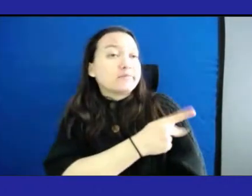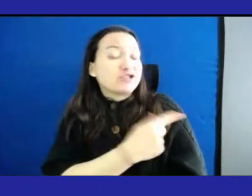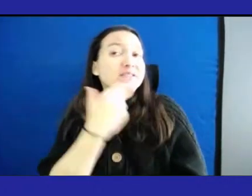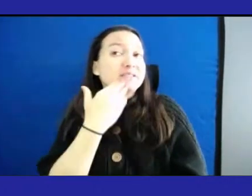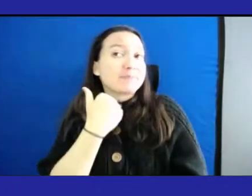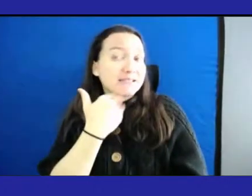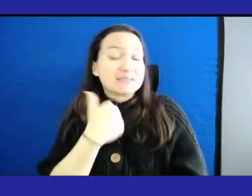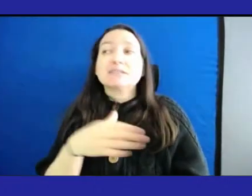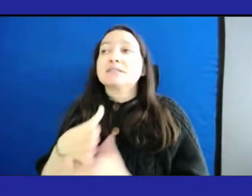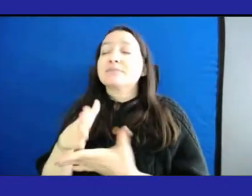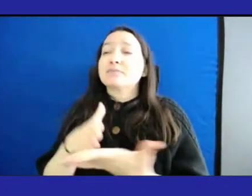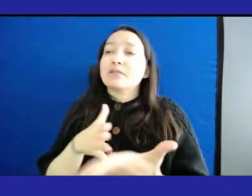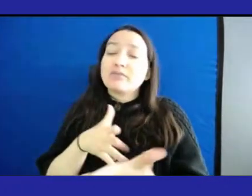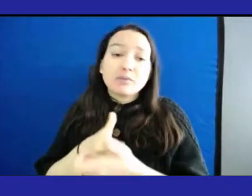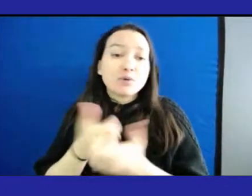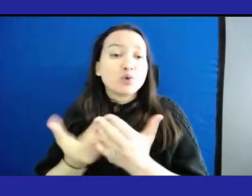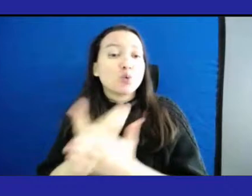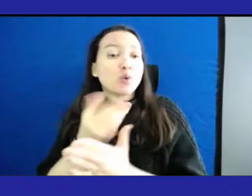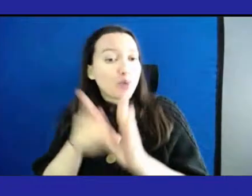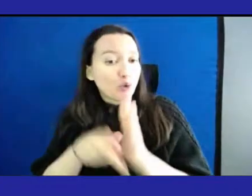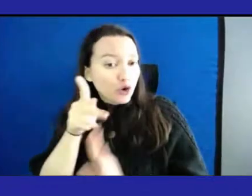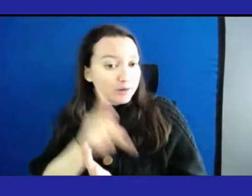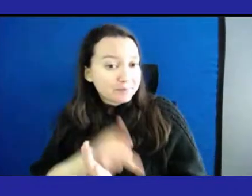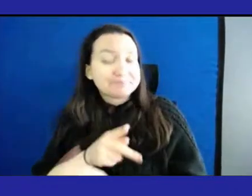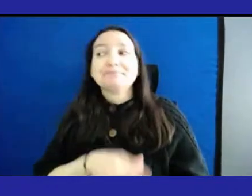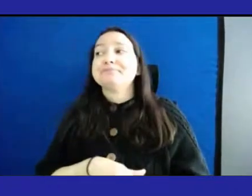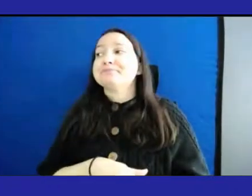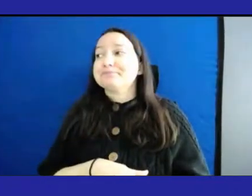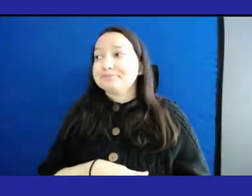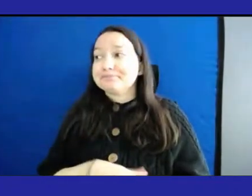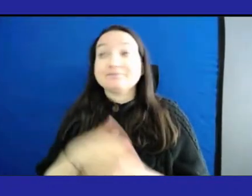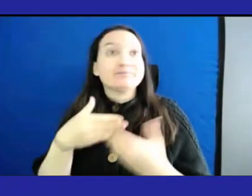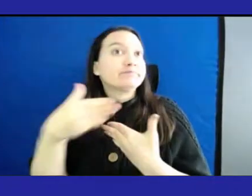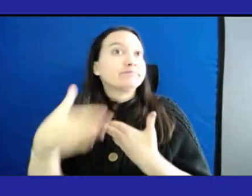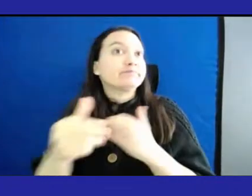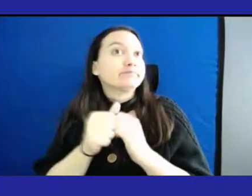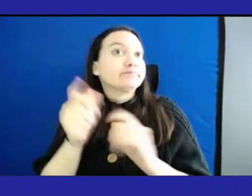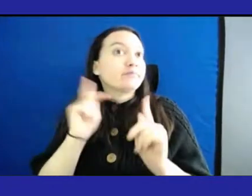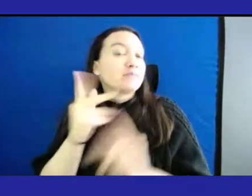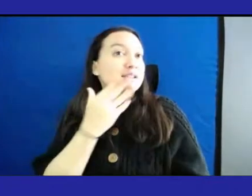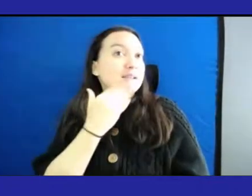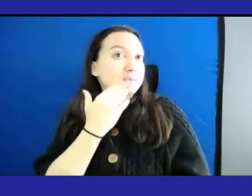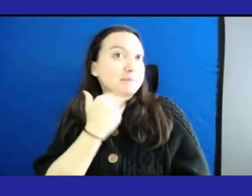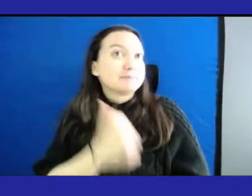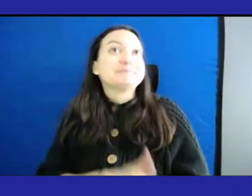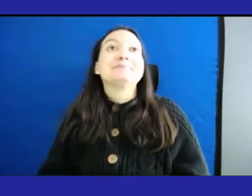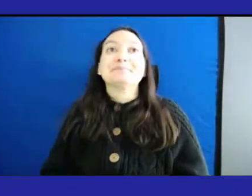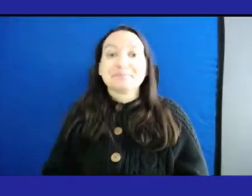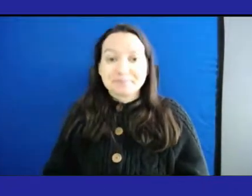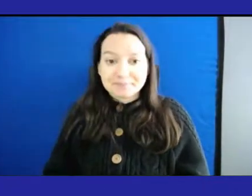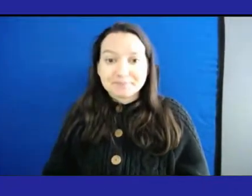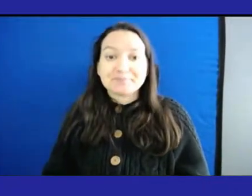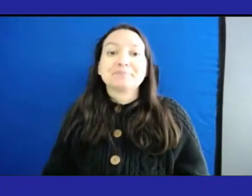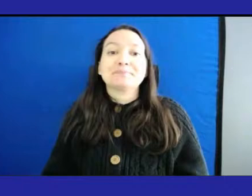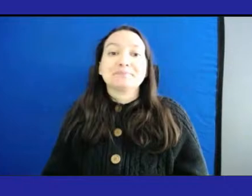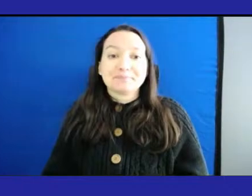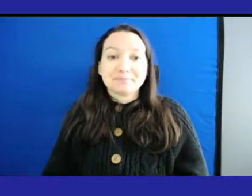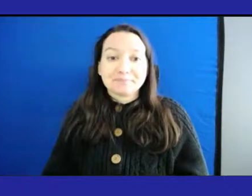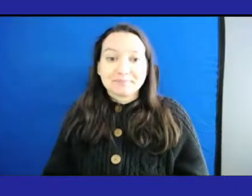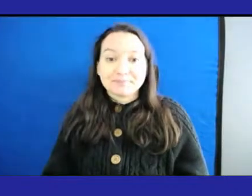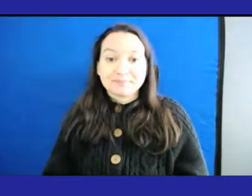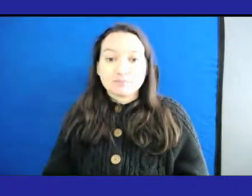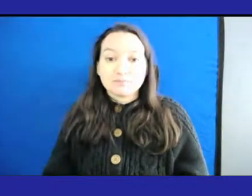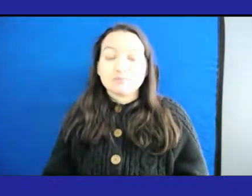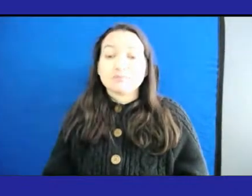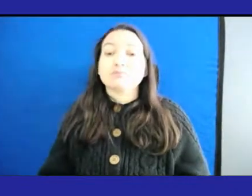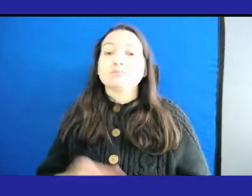some of our new programs that we have, and also what's next for diabetes. So next slide, please. So this just